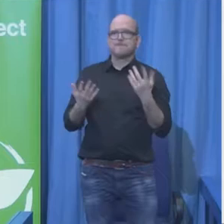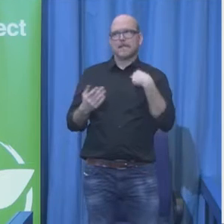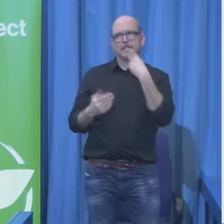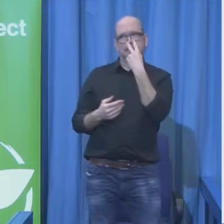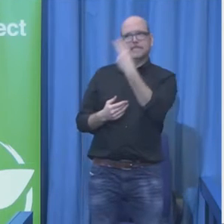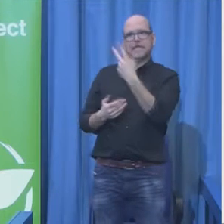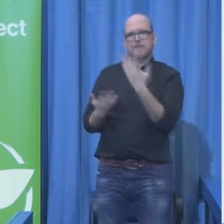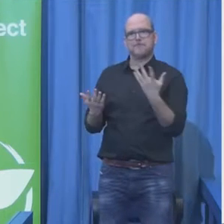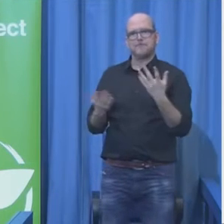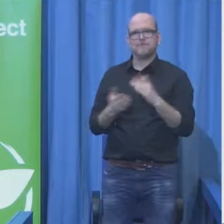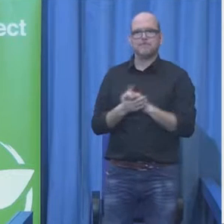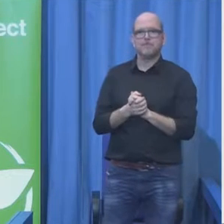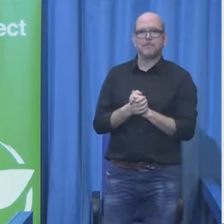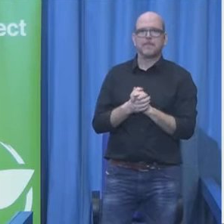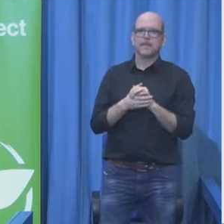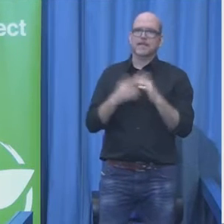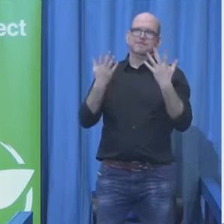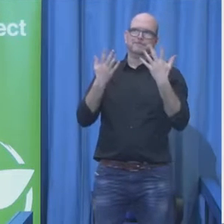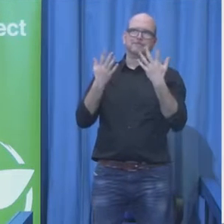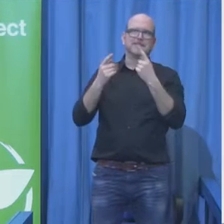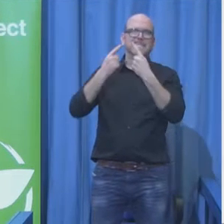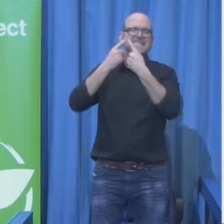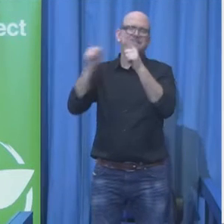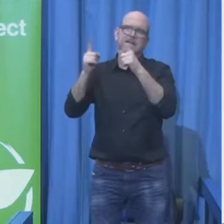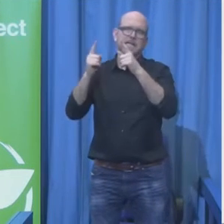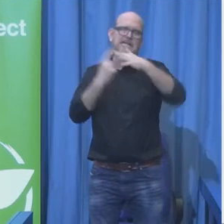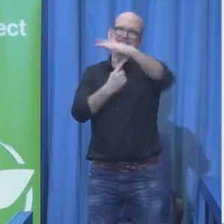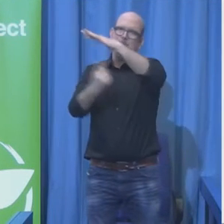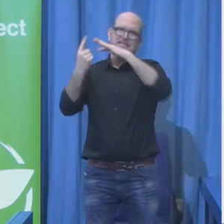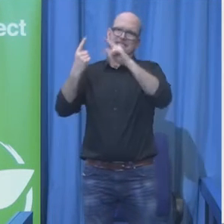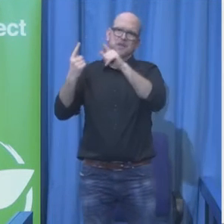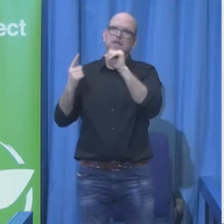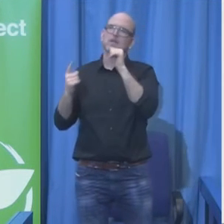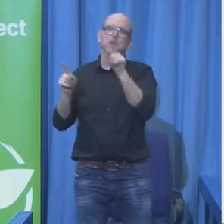is almost zero for people with disabilities.